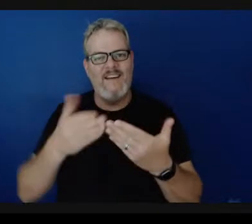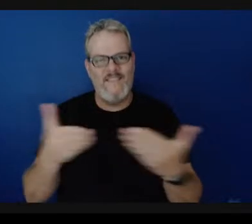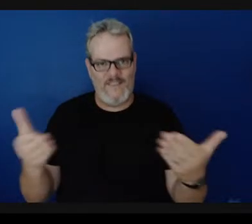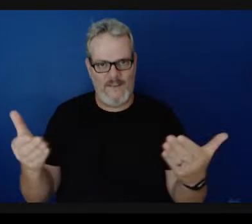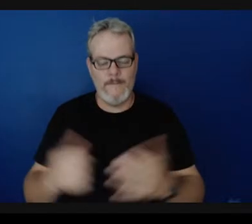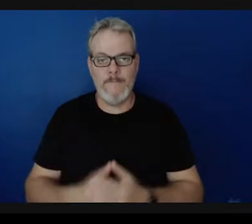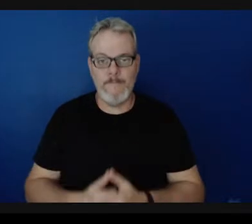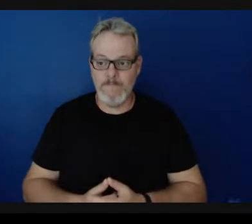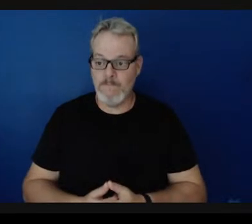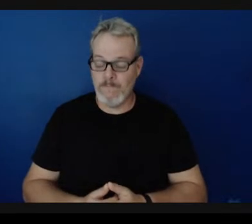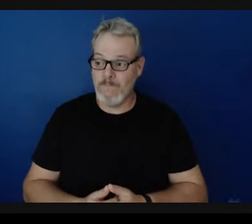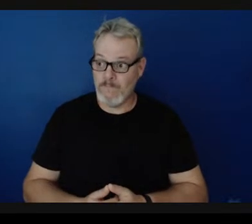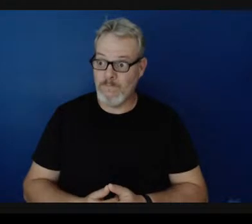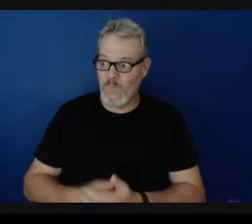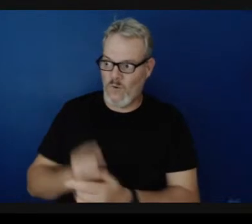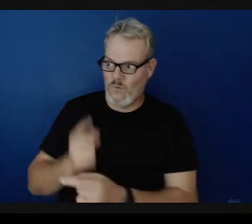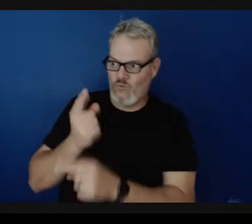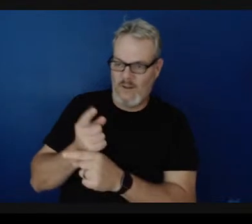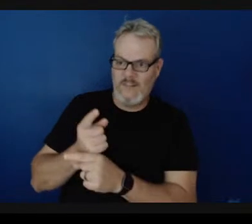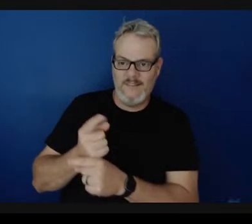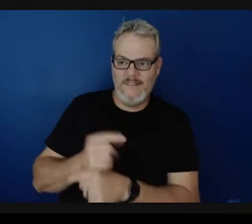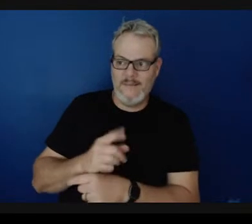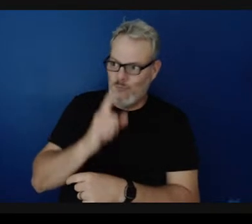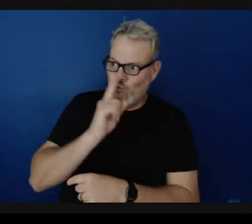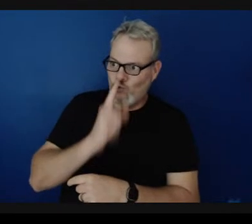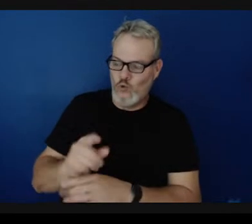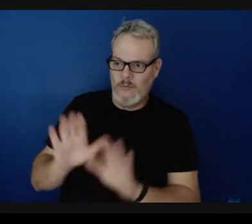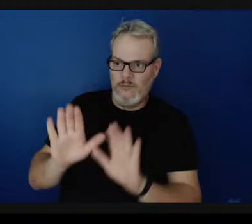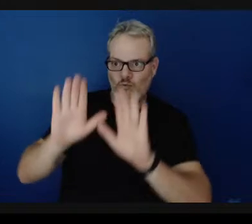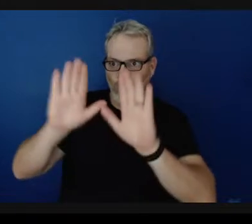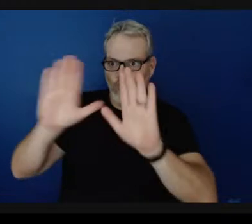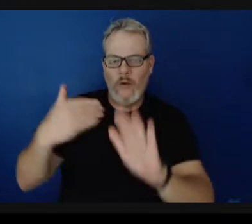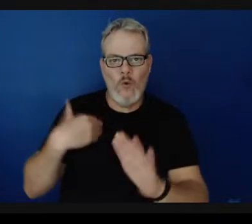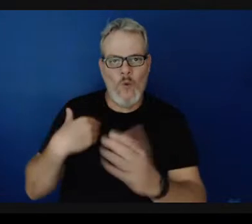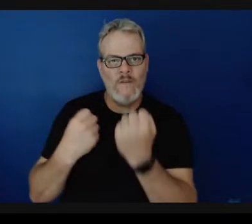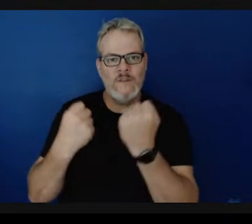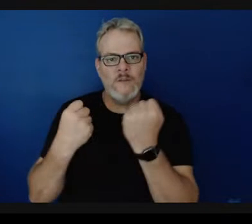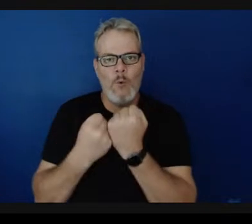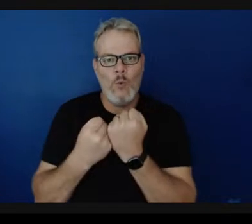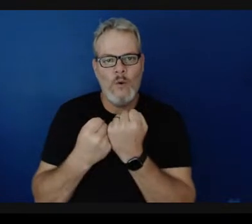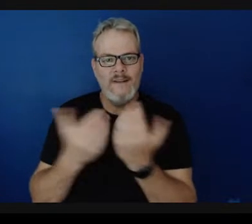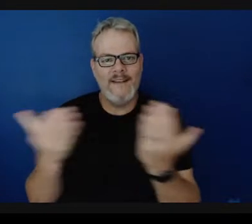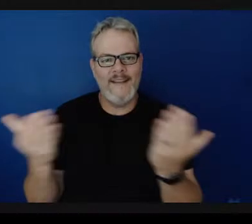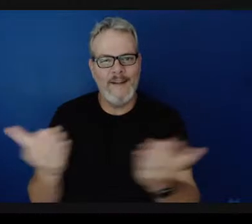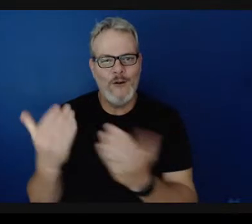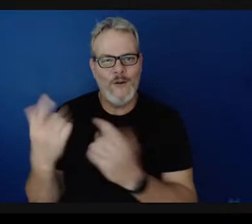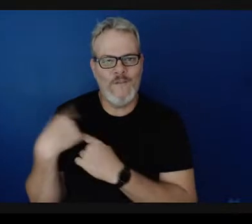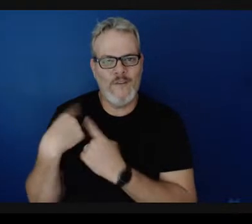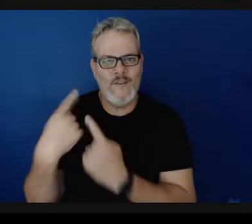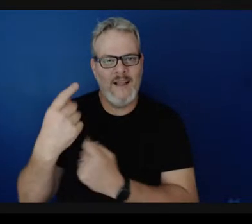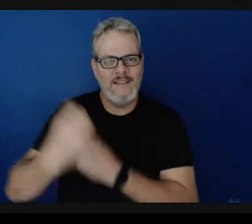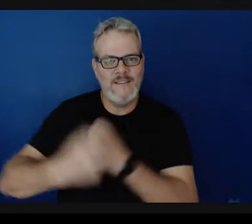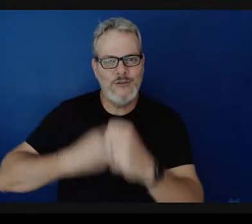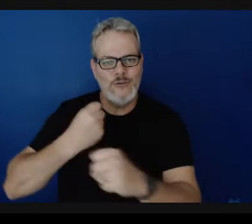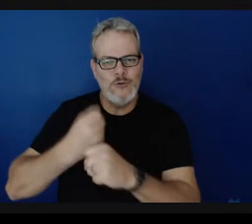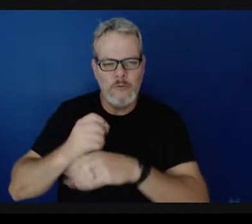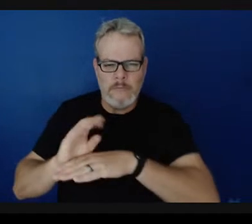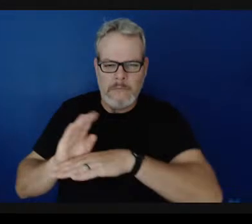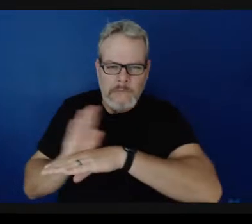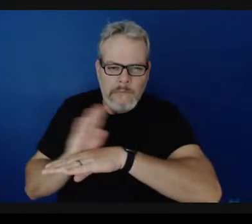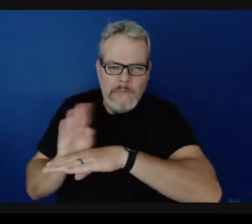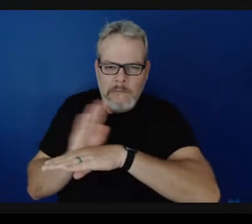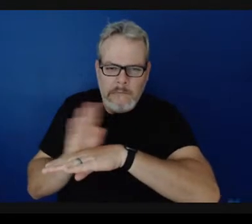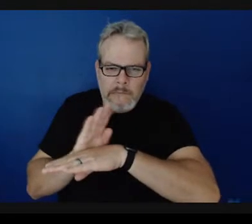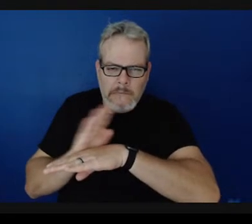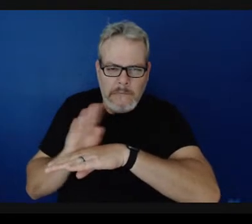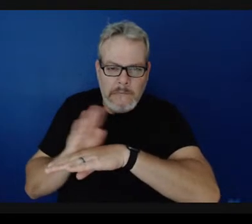Yeah, for sure. It's been great to have everyone's support here over the last year, and we stayed busy. Volcanoes kept us busy. 2 eruptions